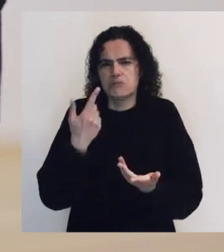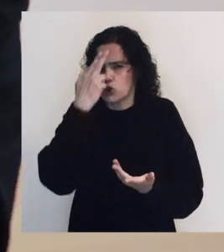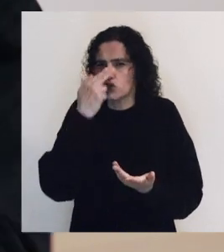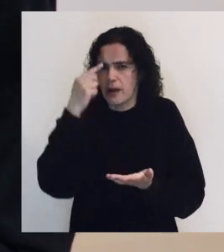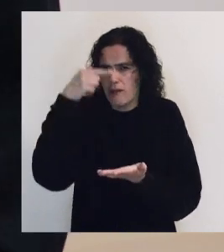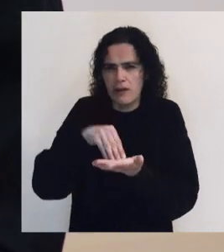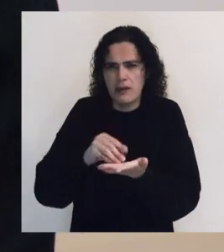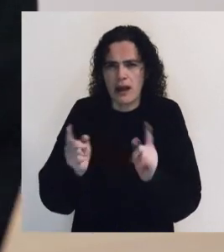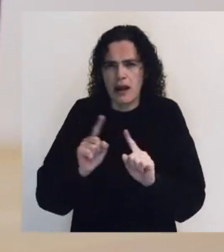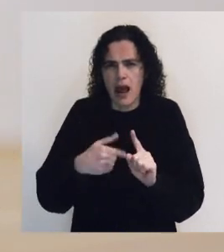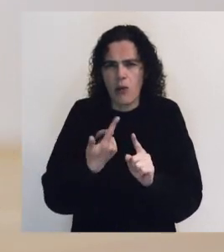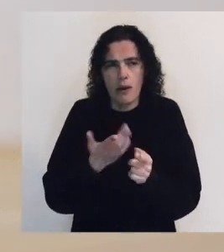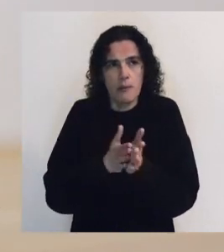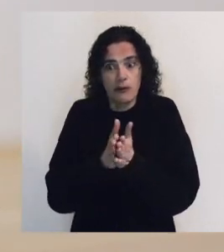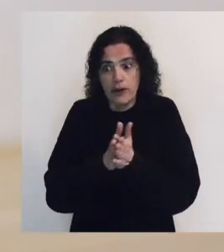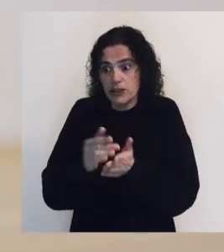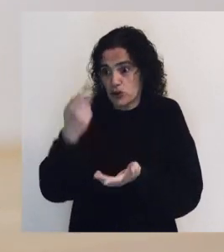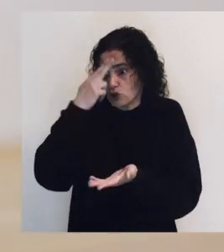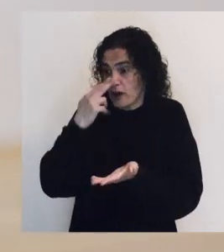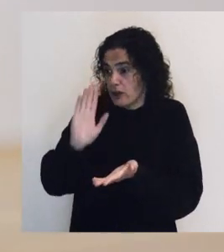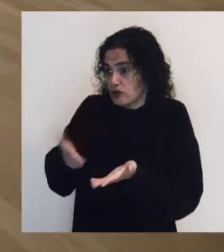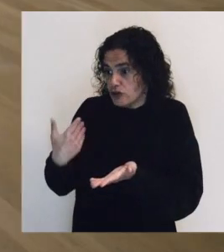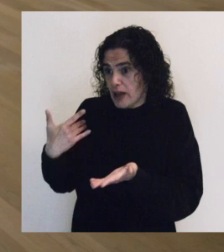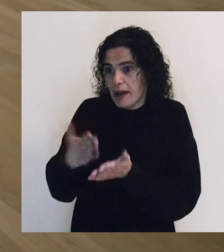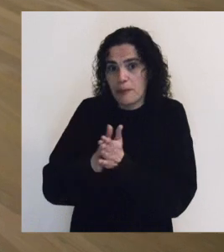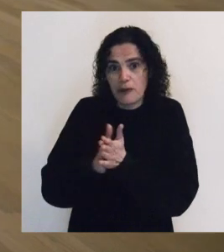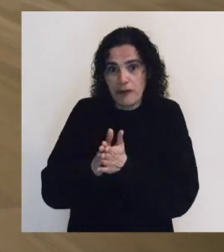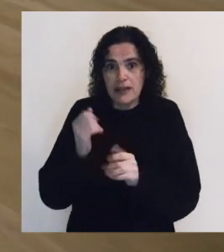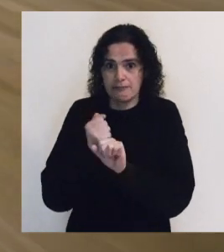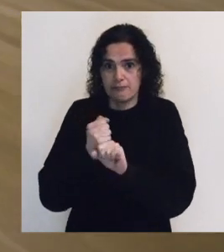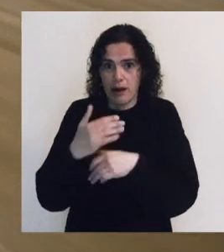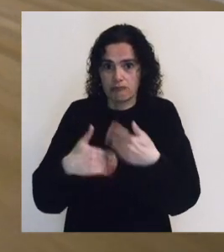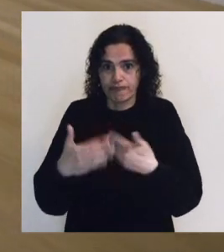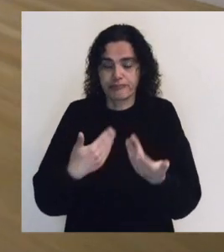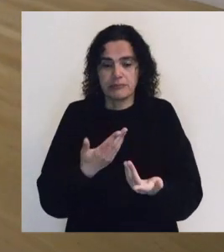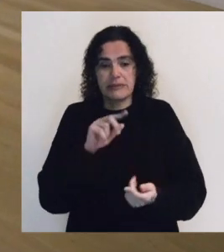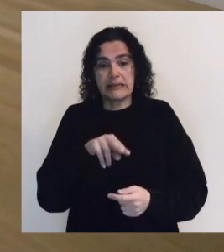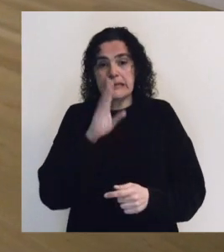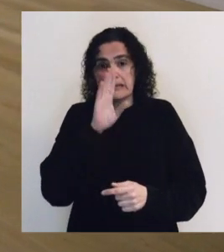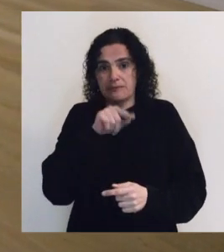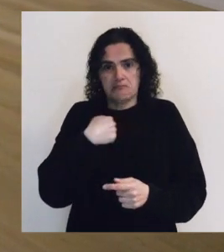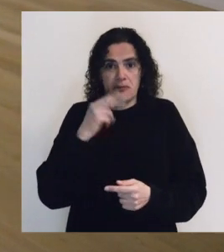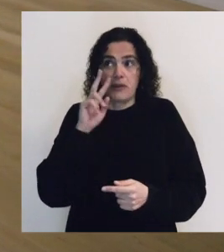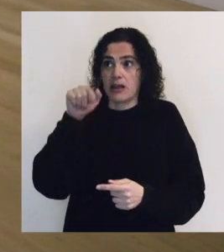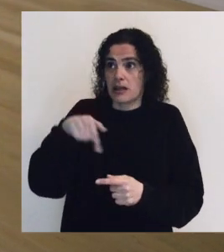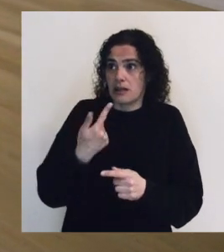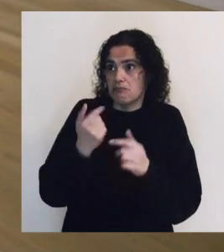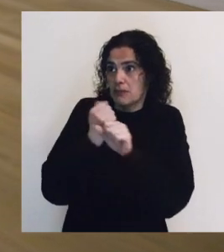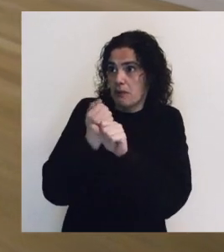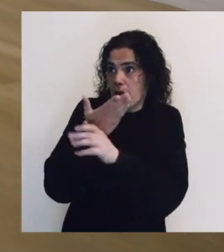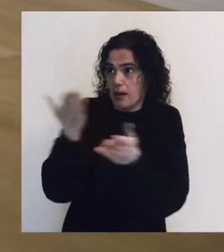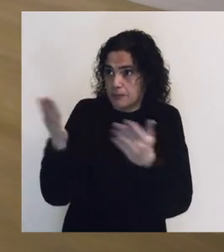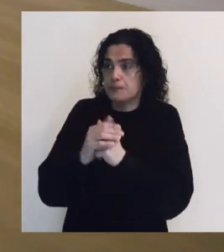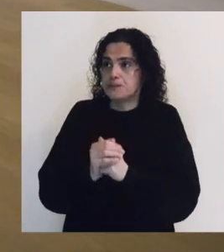invent history, he works from existing history. So if you take this work, for instance,